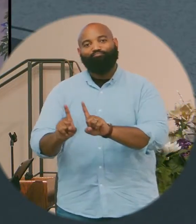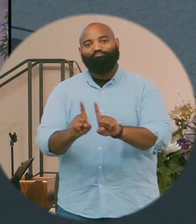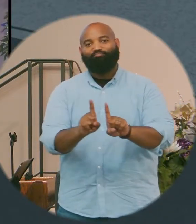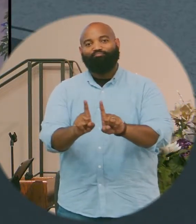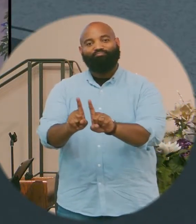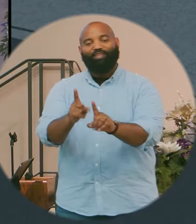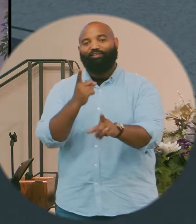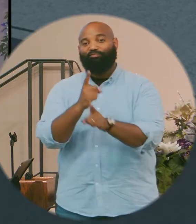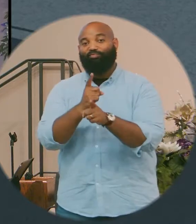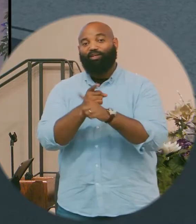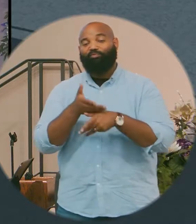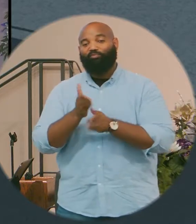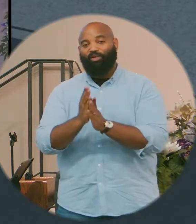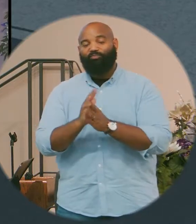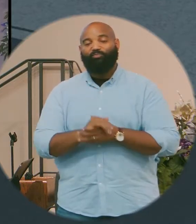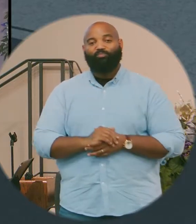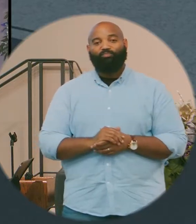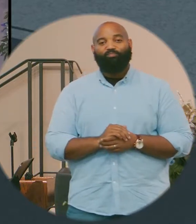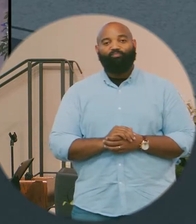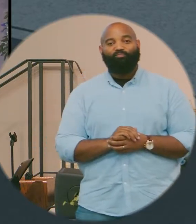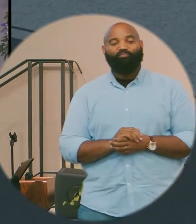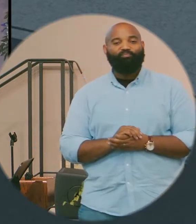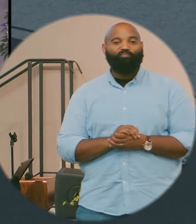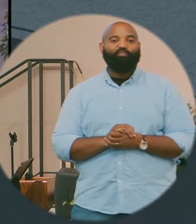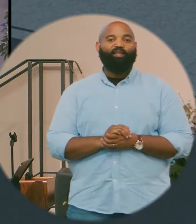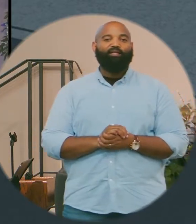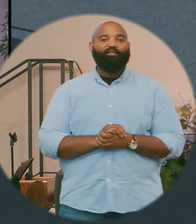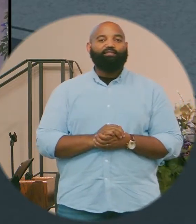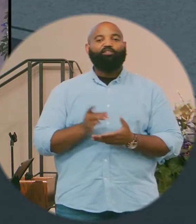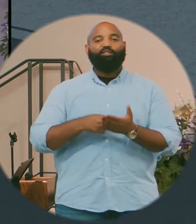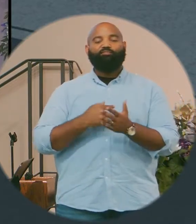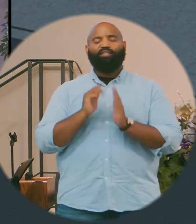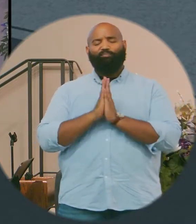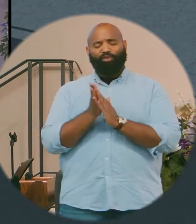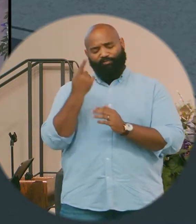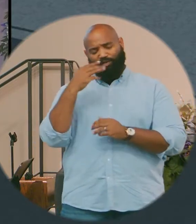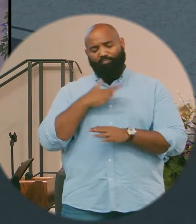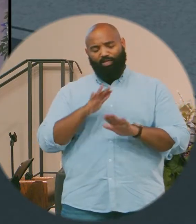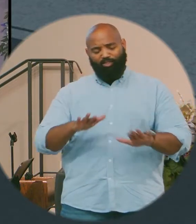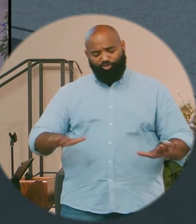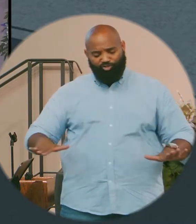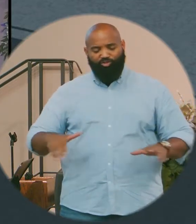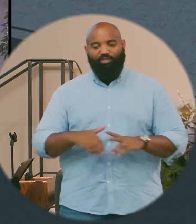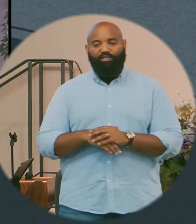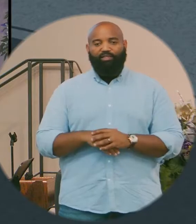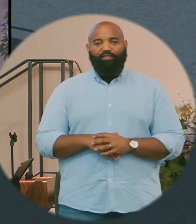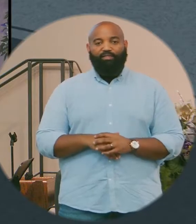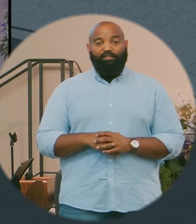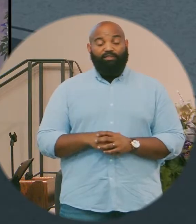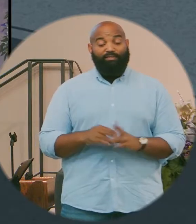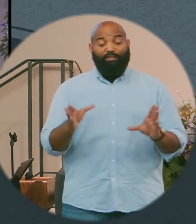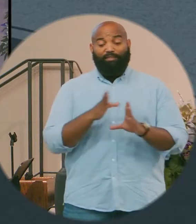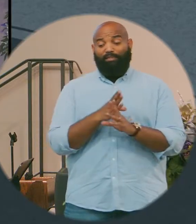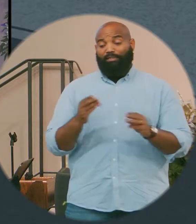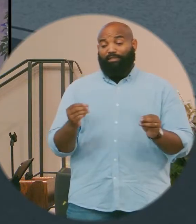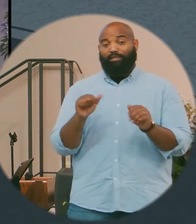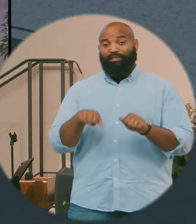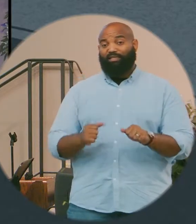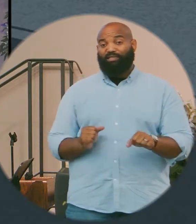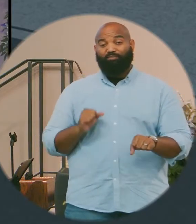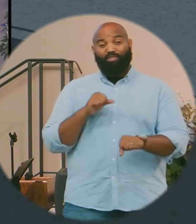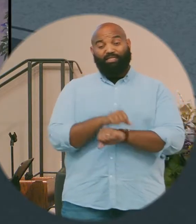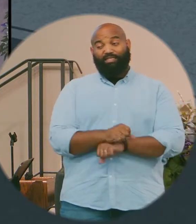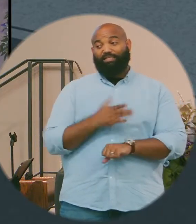your life. That comforts me. When I'm praying over my children, I say, "The no weapon formed against them shall